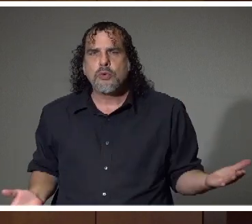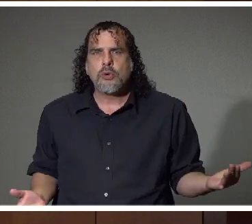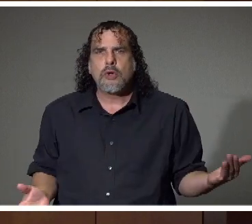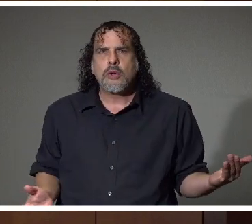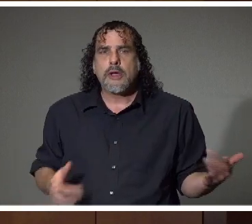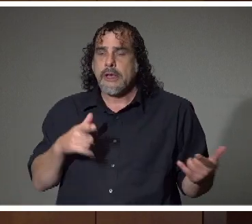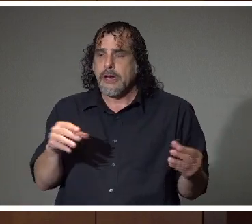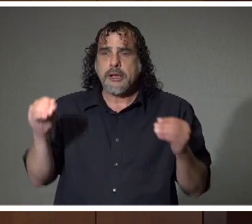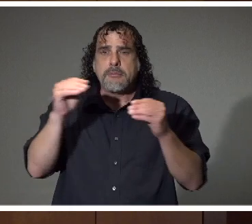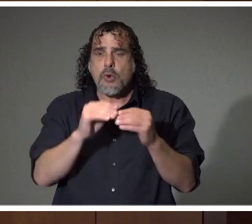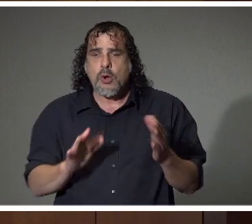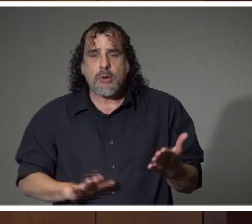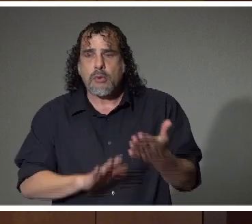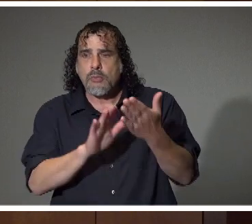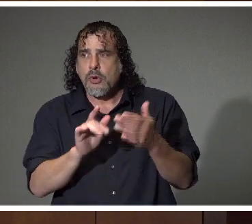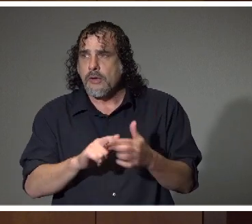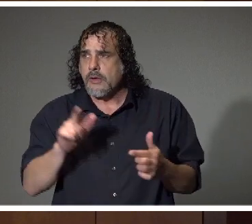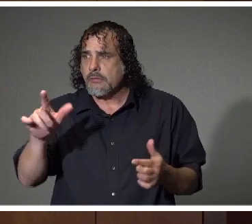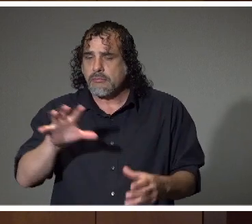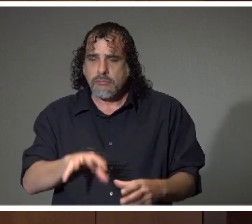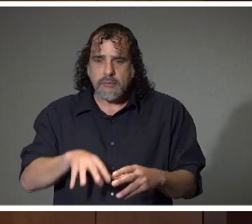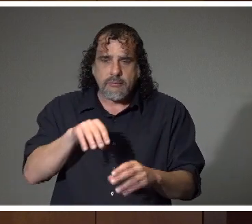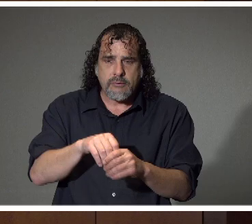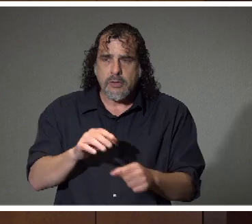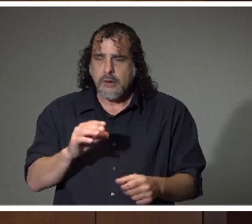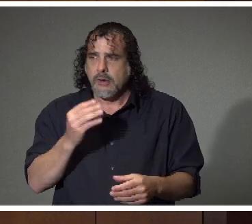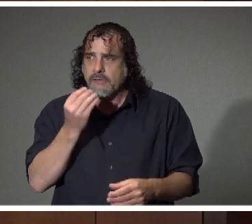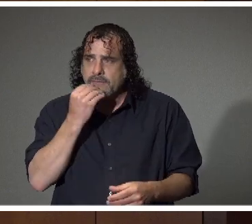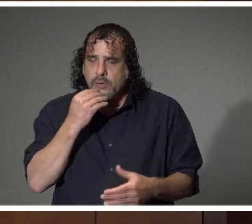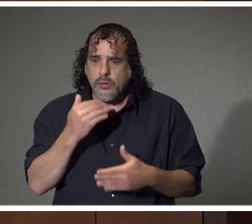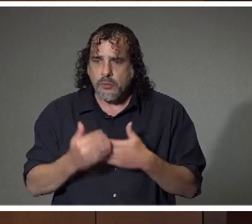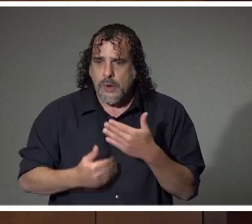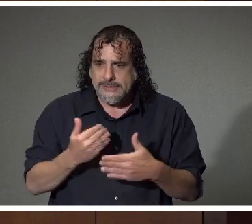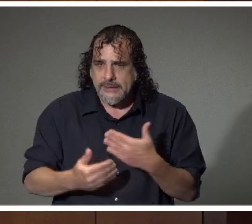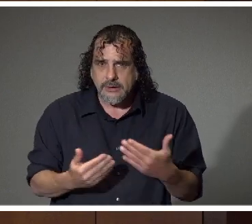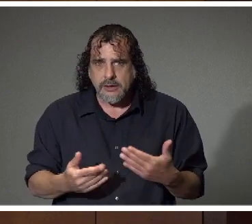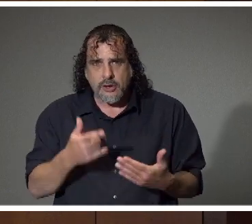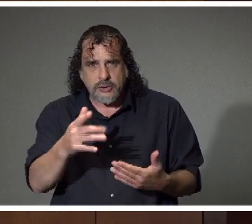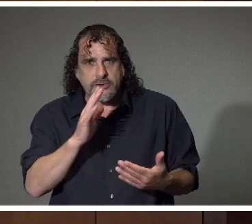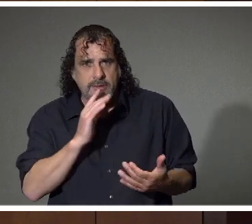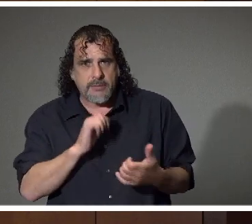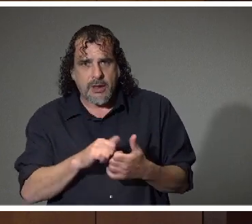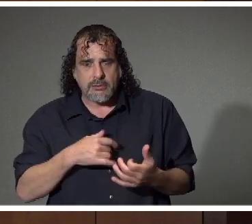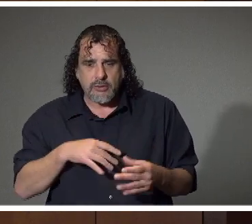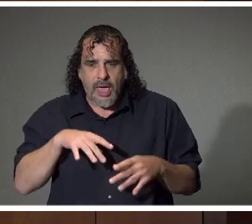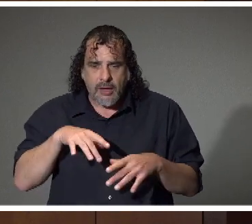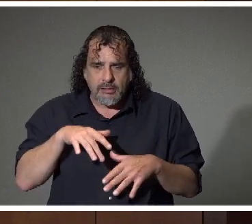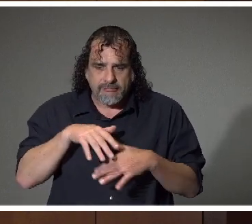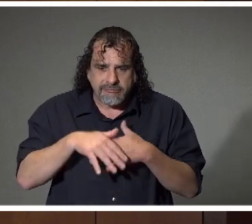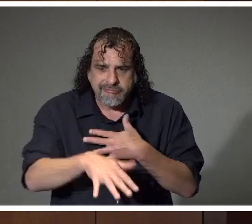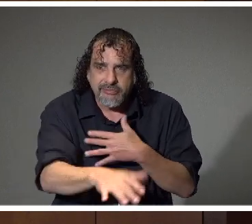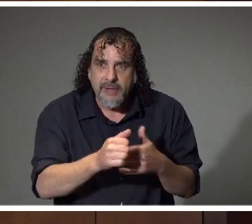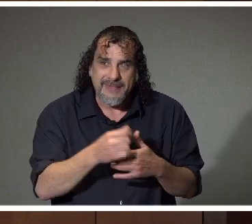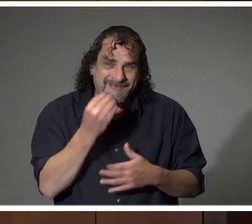would be taken if it were involving food processing specifically? Are you worried about like contaminating the food or Right. something?